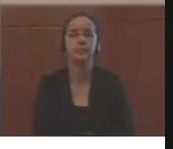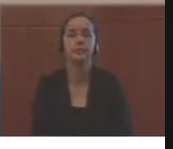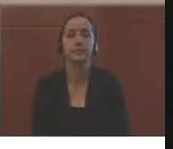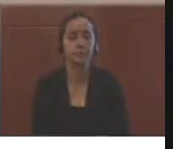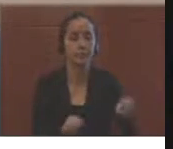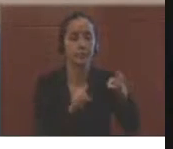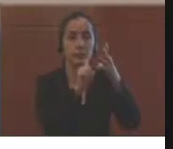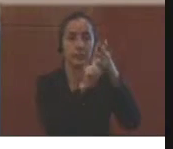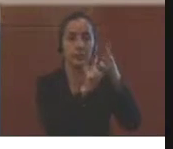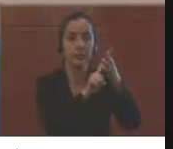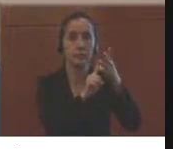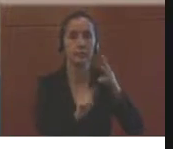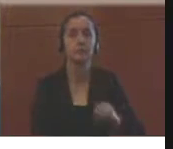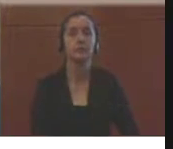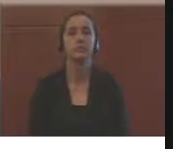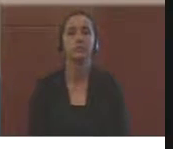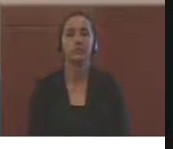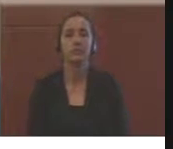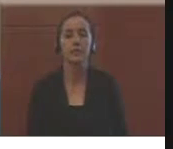3.